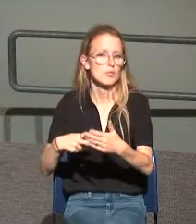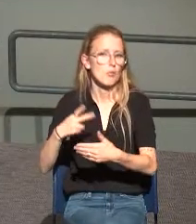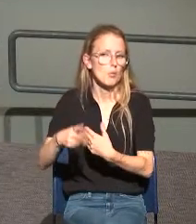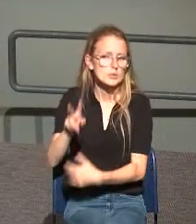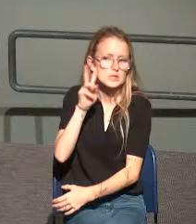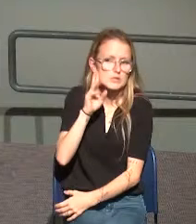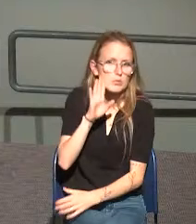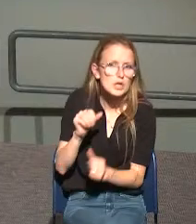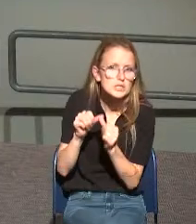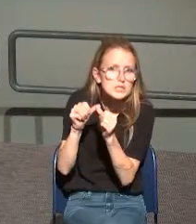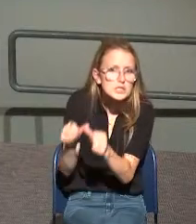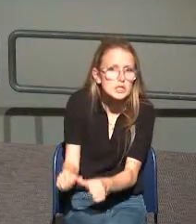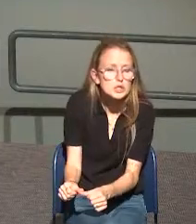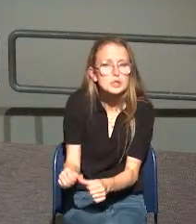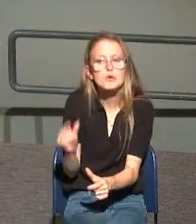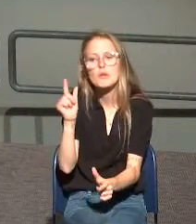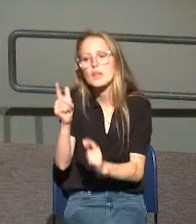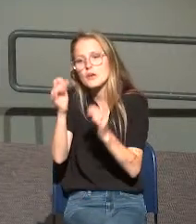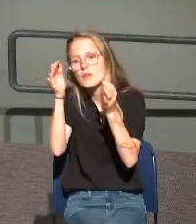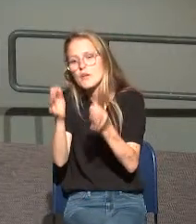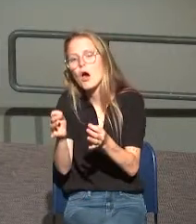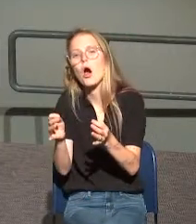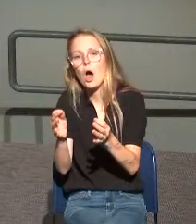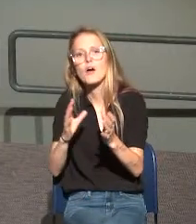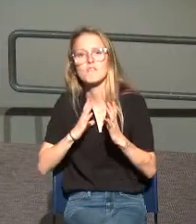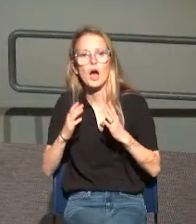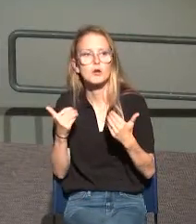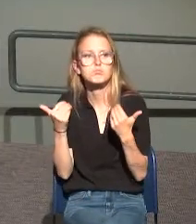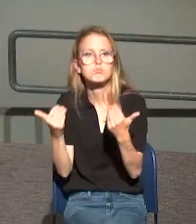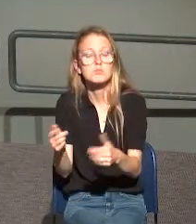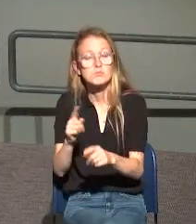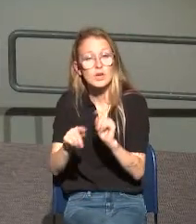continue. They eventually decided that yes, it would, but this